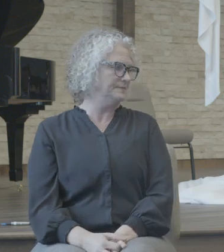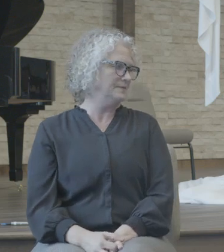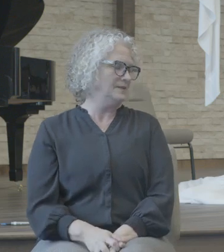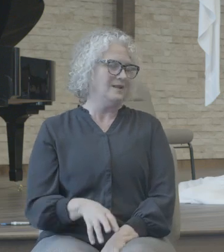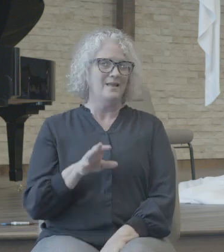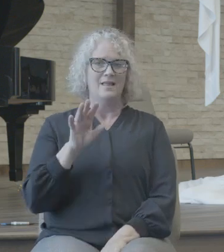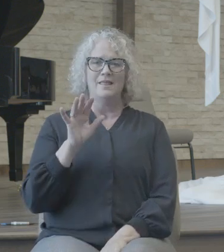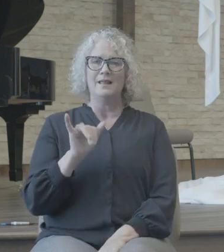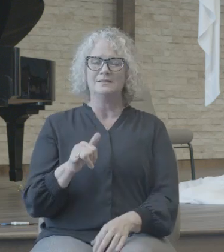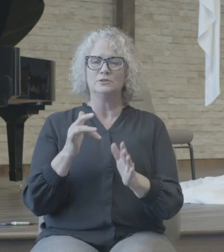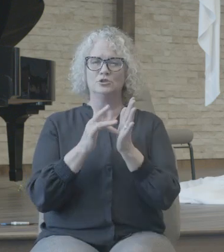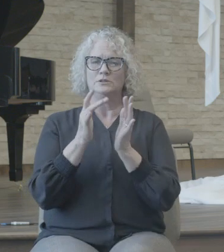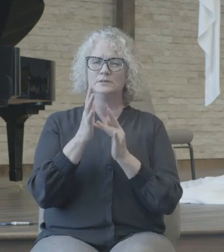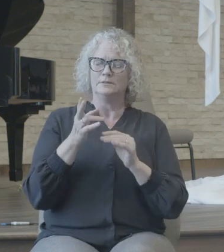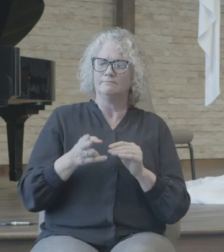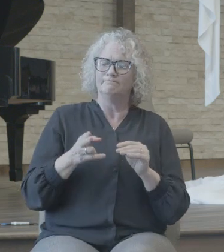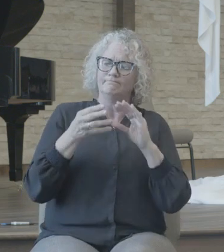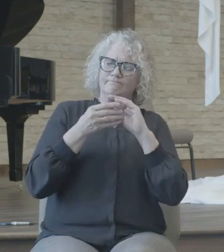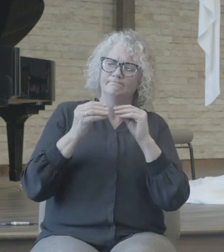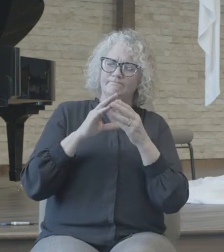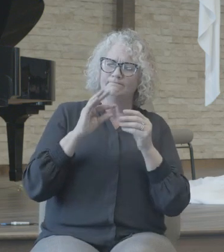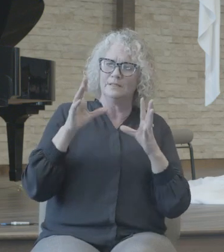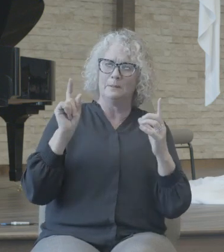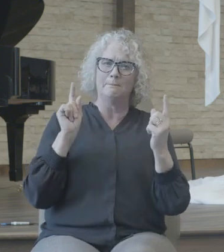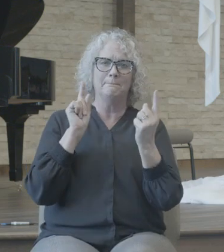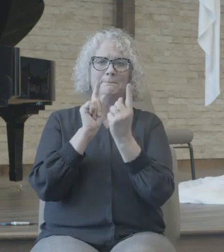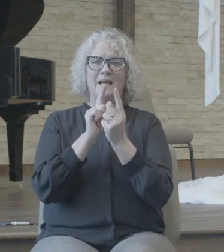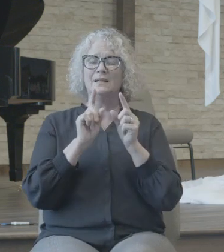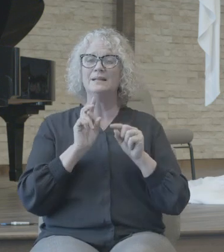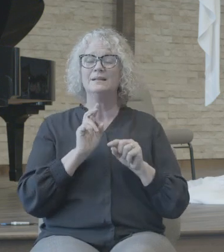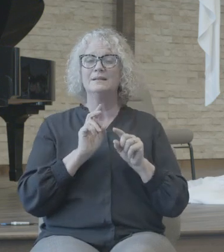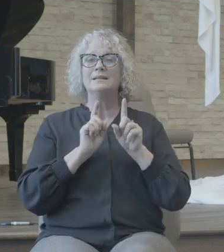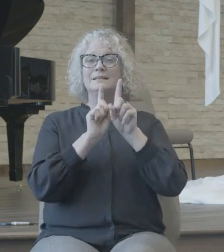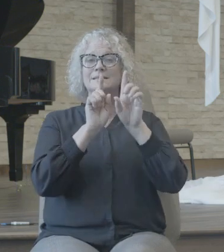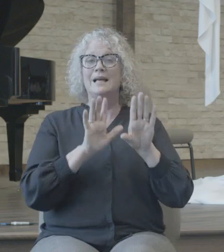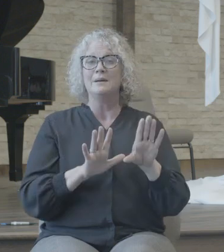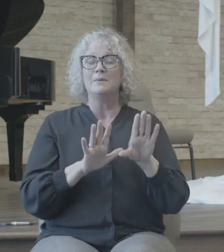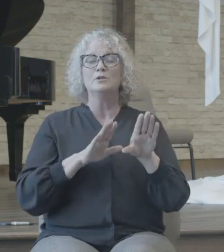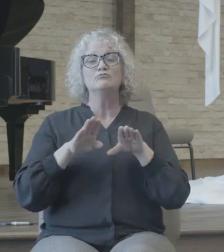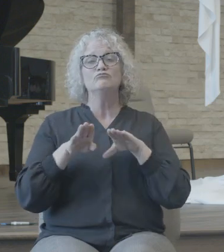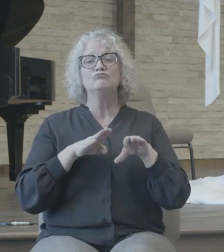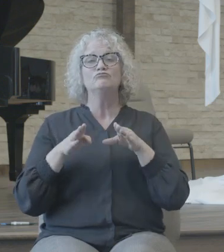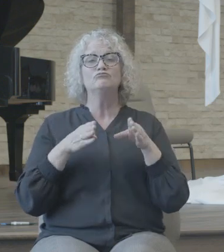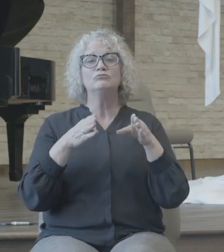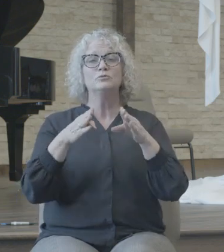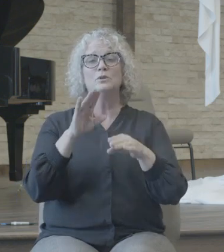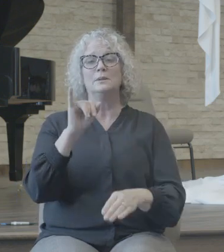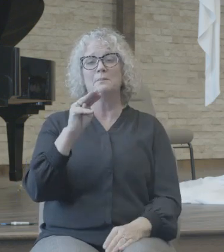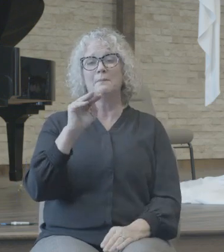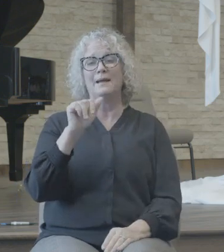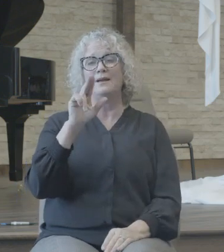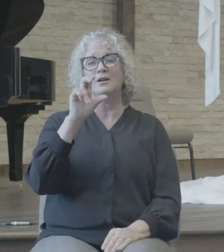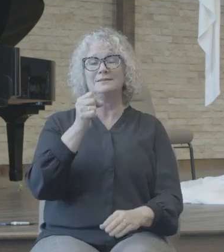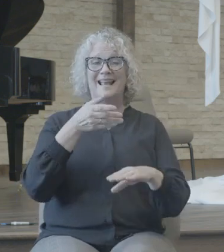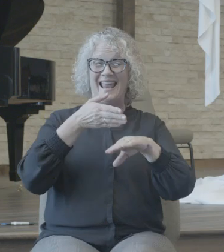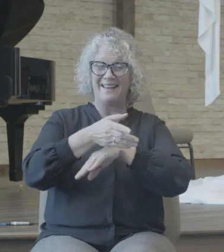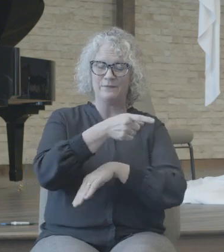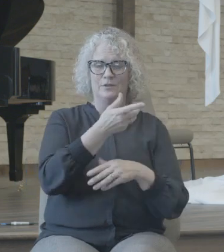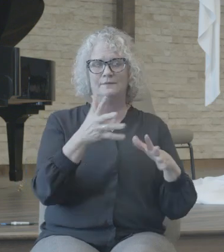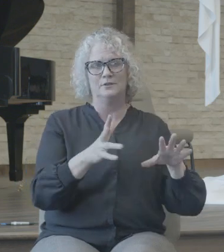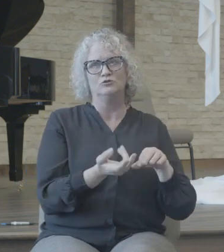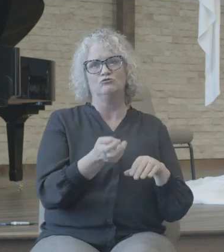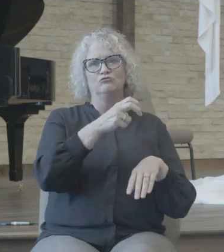of Jesus meeting disciples on the road to Emmaus after his resurrection from the dead.